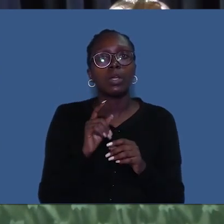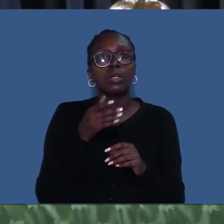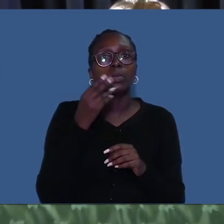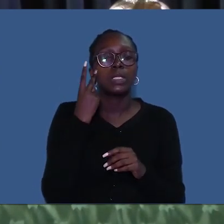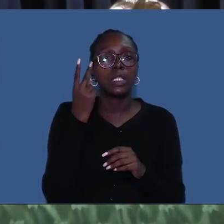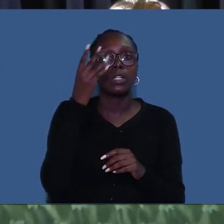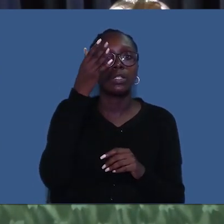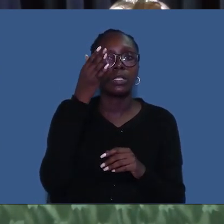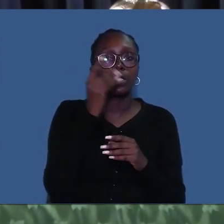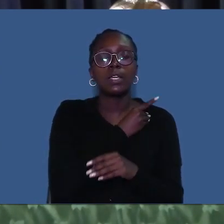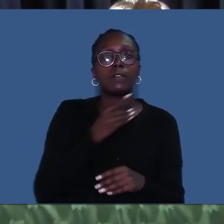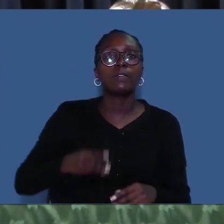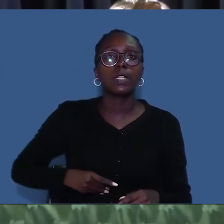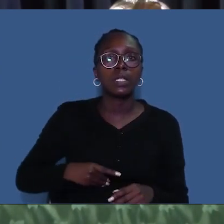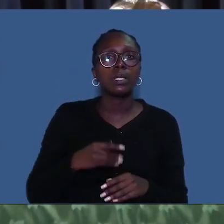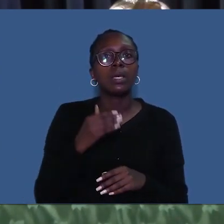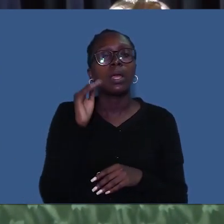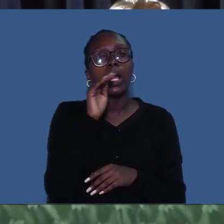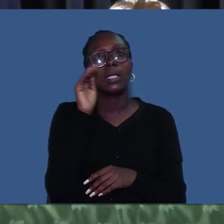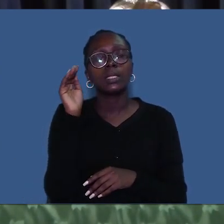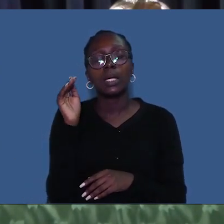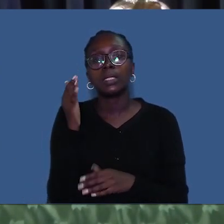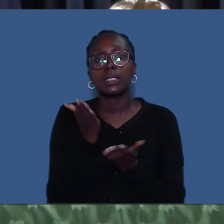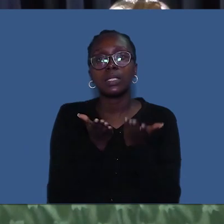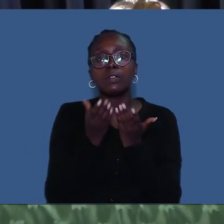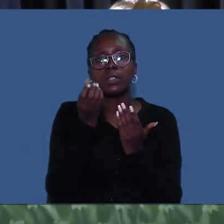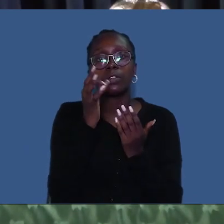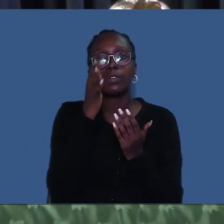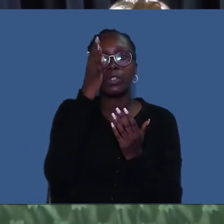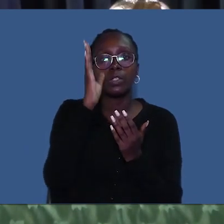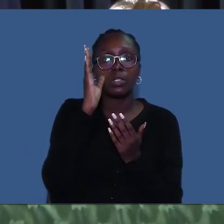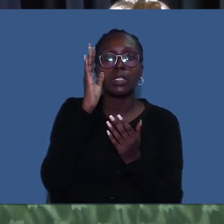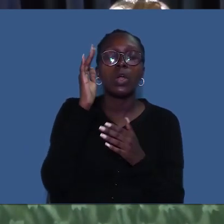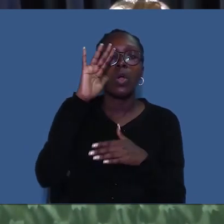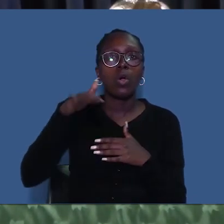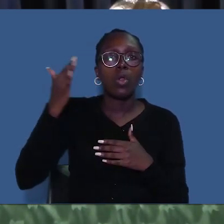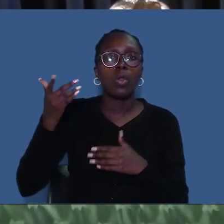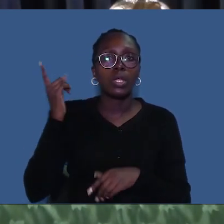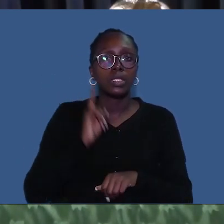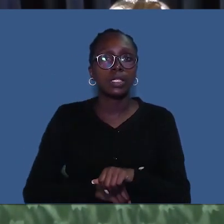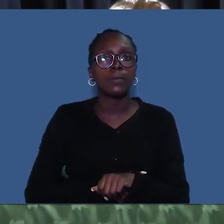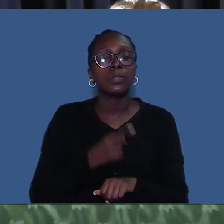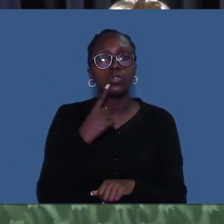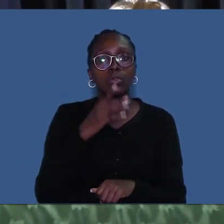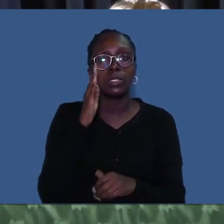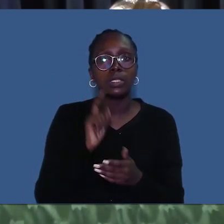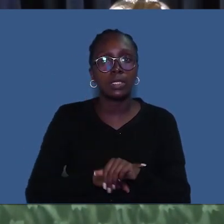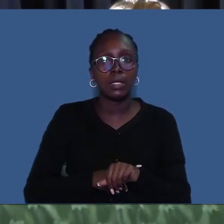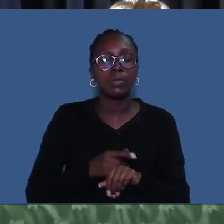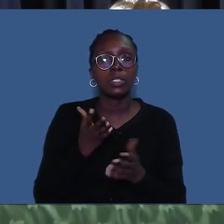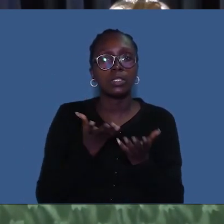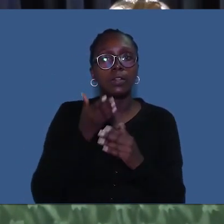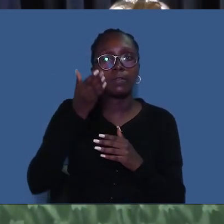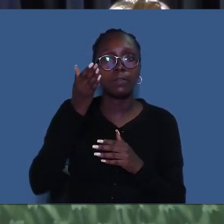God in all his undertaking. As we support the right candidate, let's look out for this. A leader needs